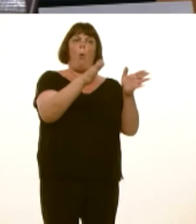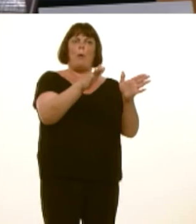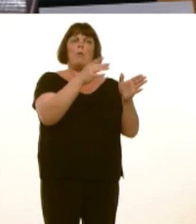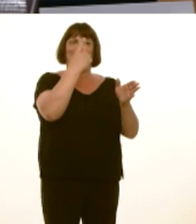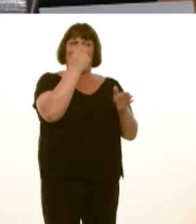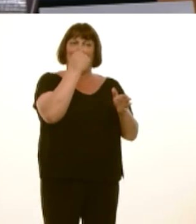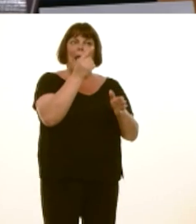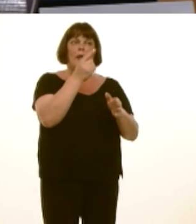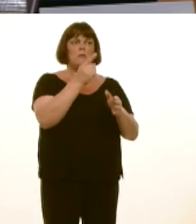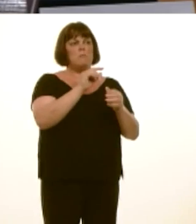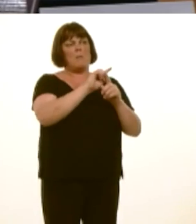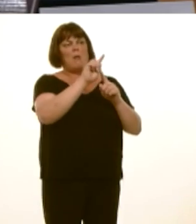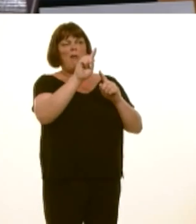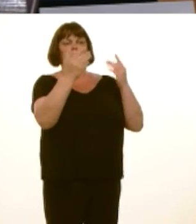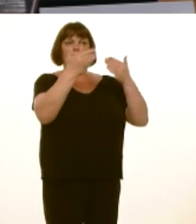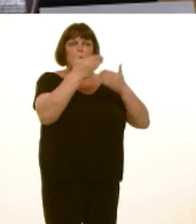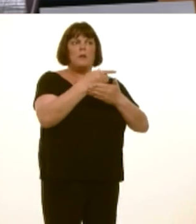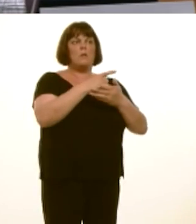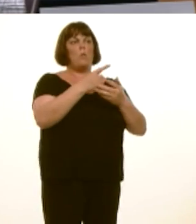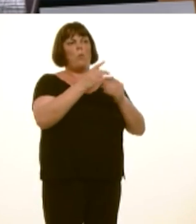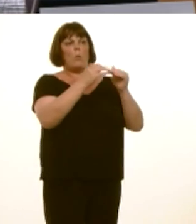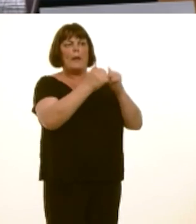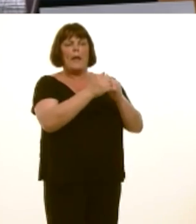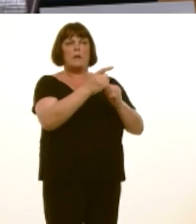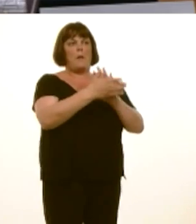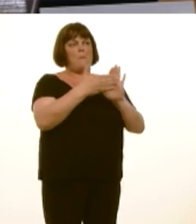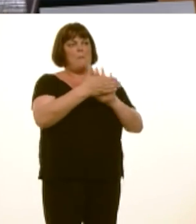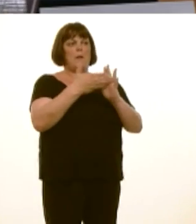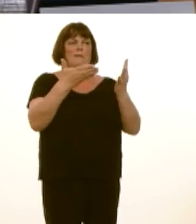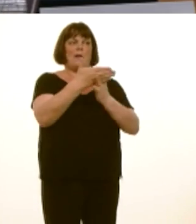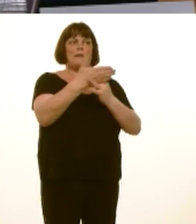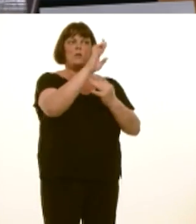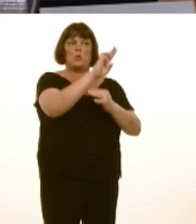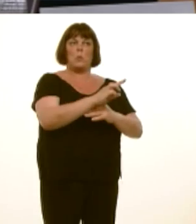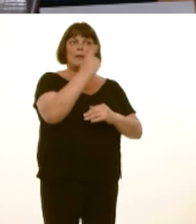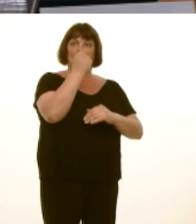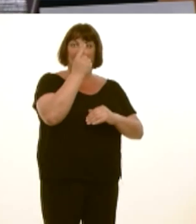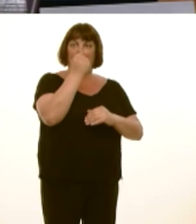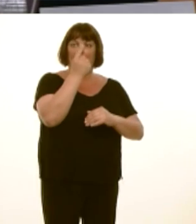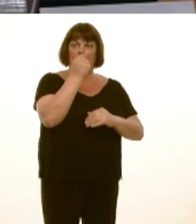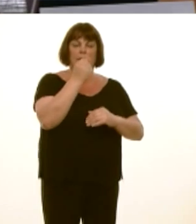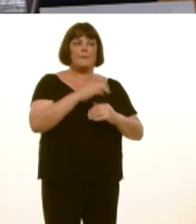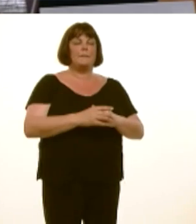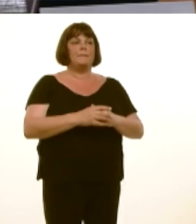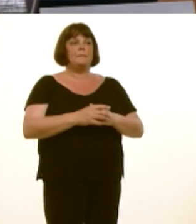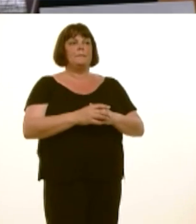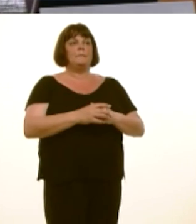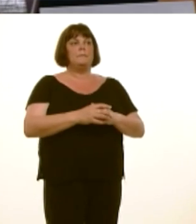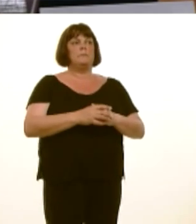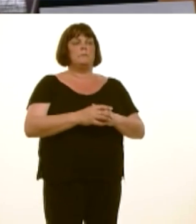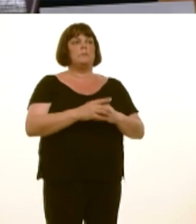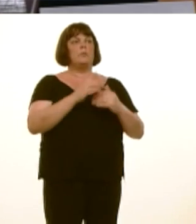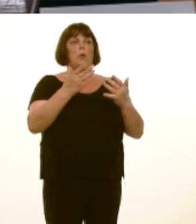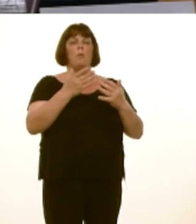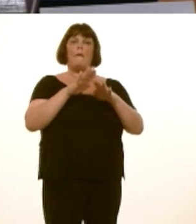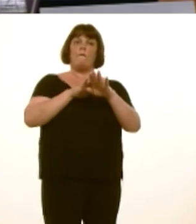school hours, the rest of the school can be kept secure, and of course the facilities of the school and indeed outside the school grounds can be made available. So yes,